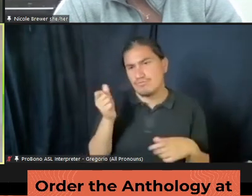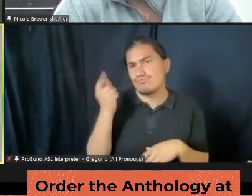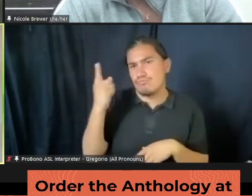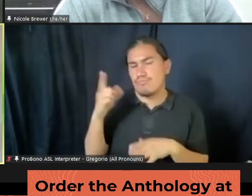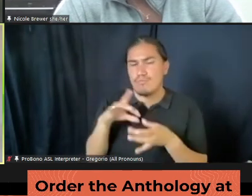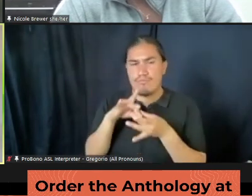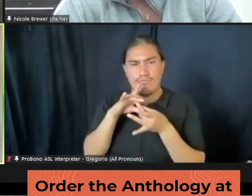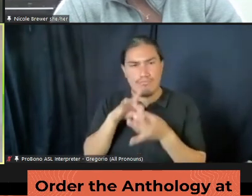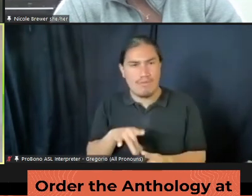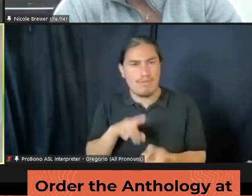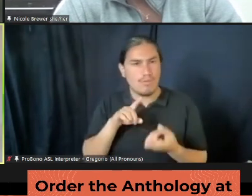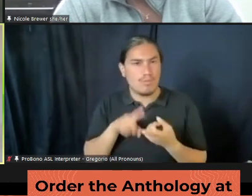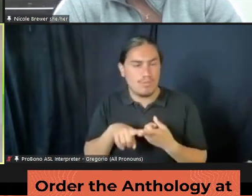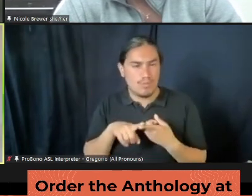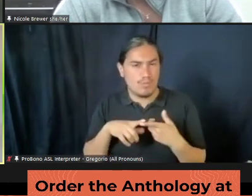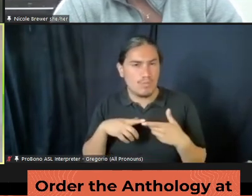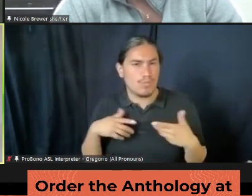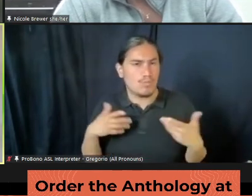around,